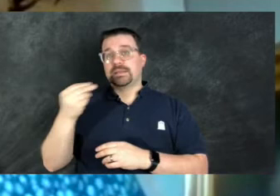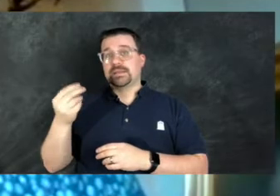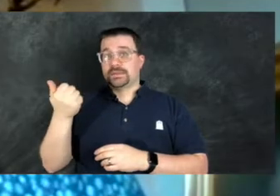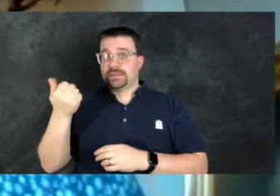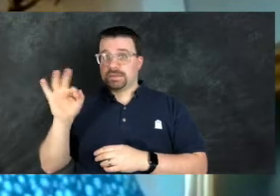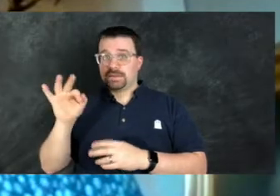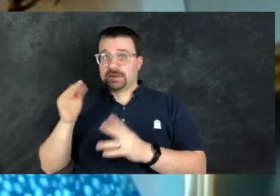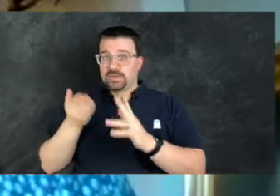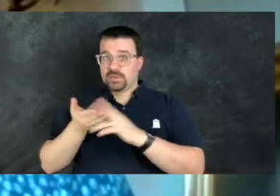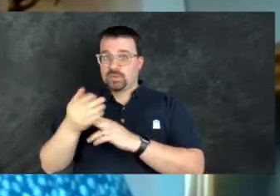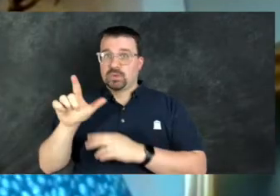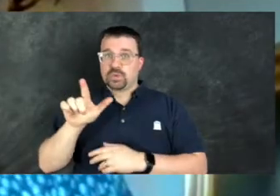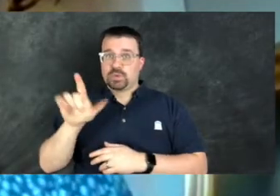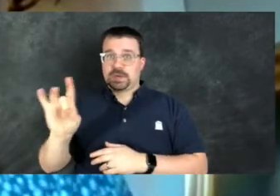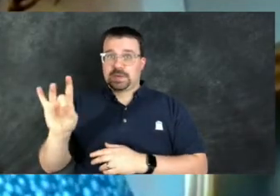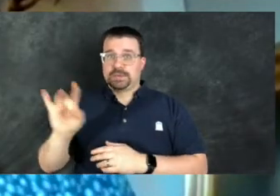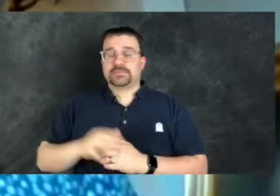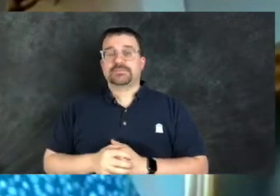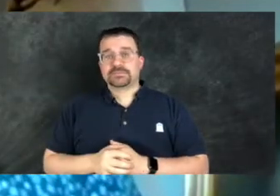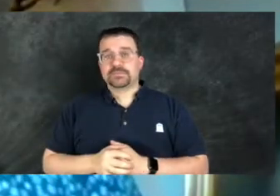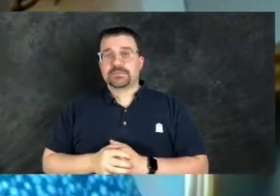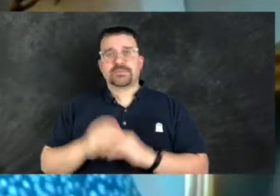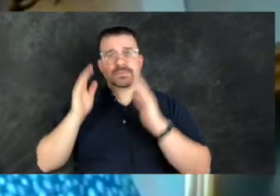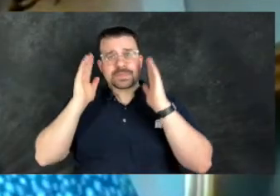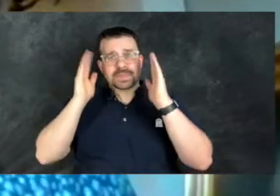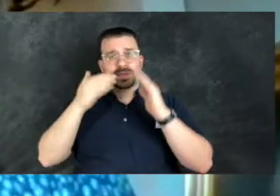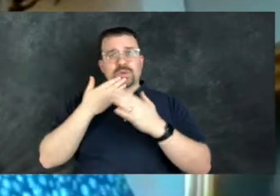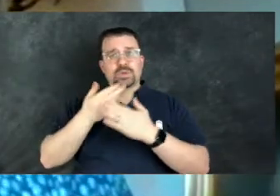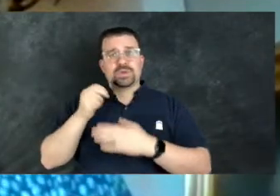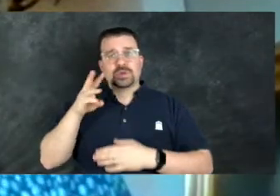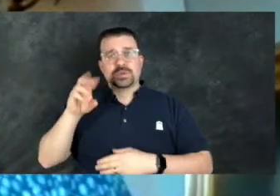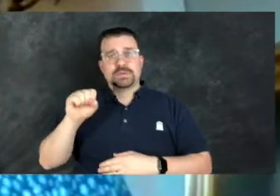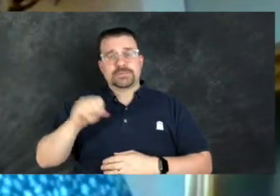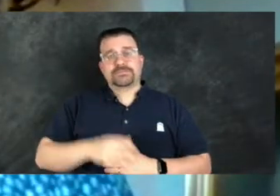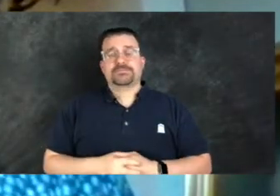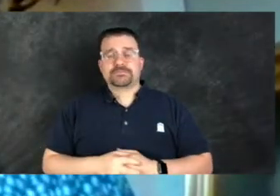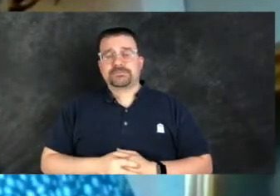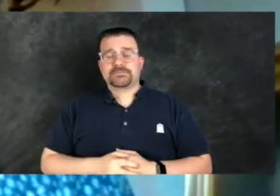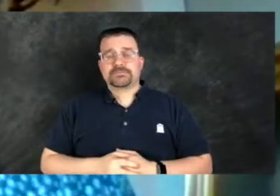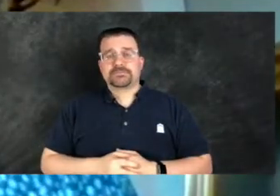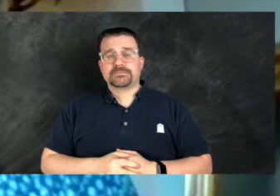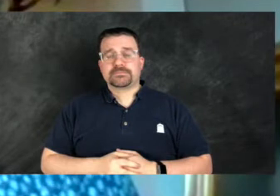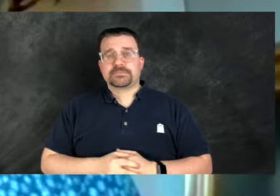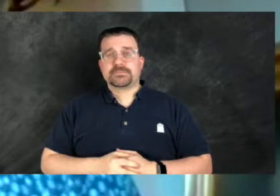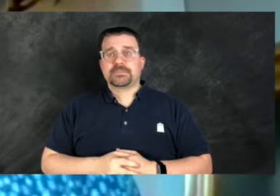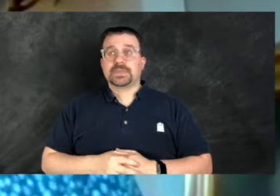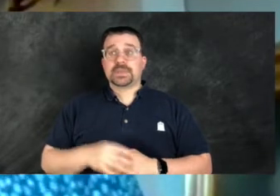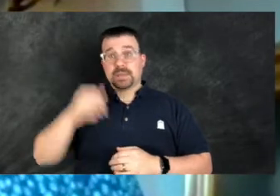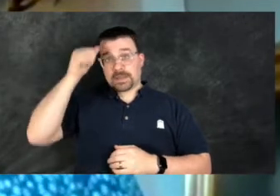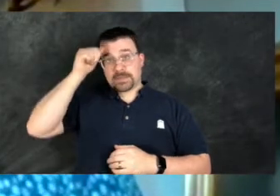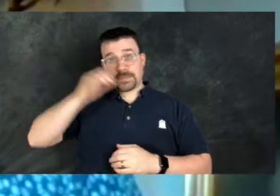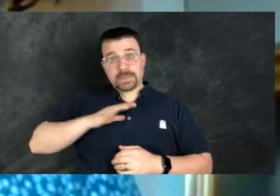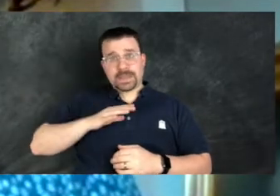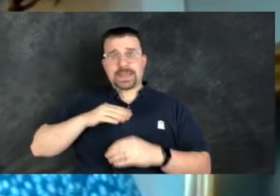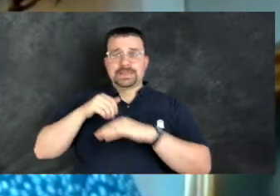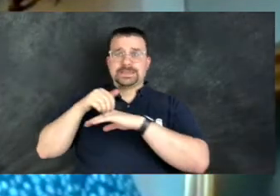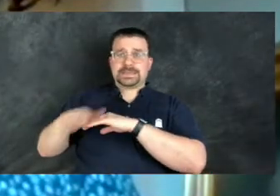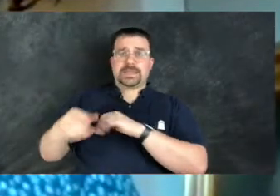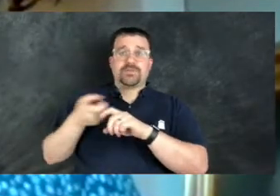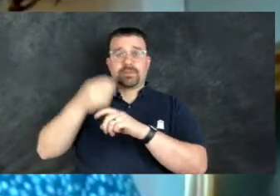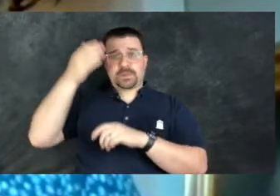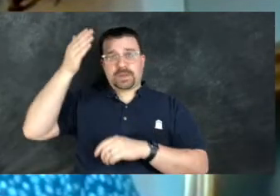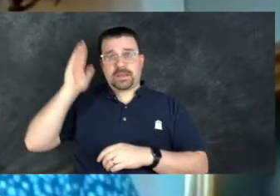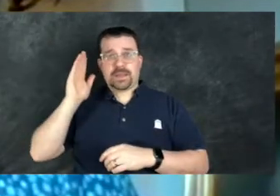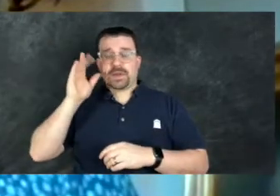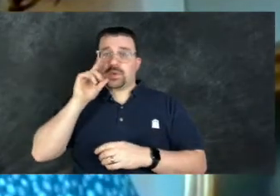19 through 28. Listen and hear the good news. There was a man sent from God whose